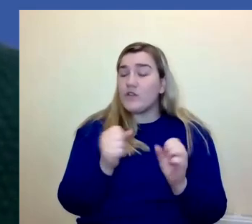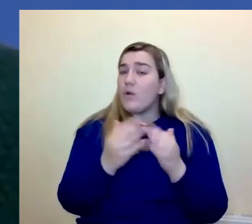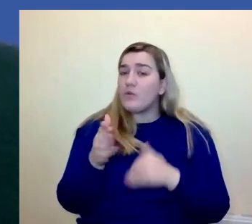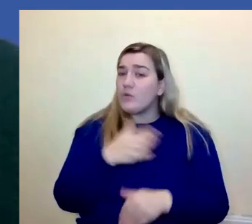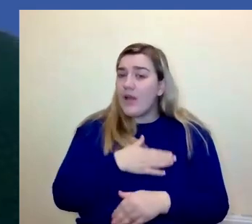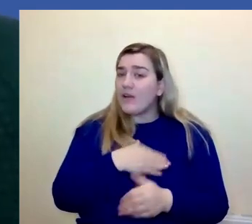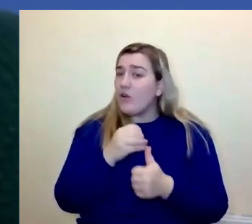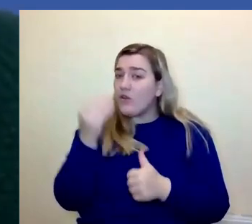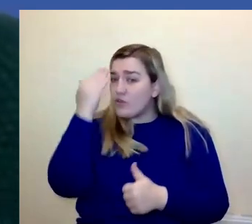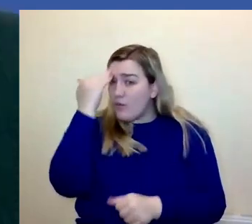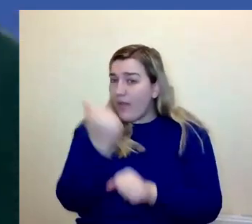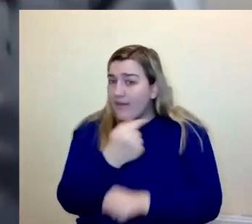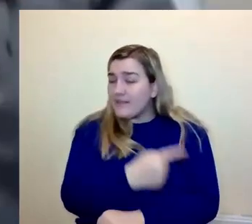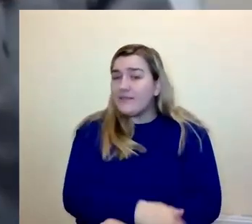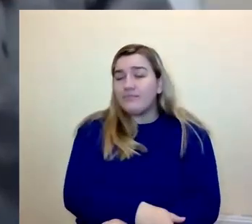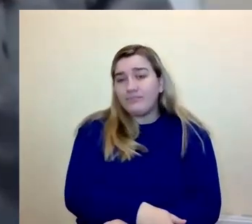know?